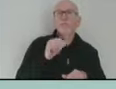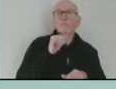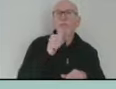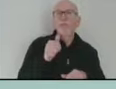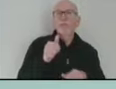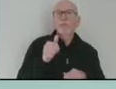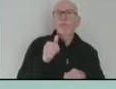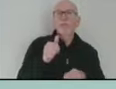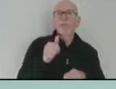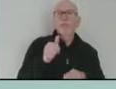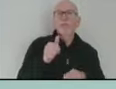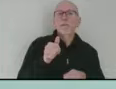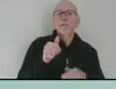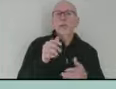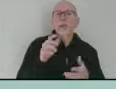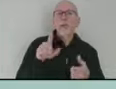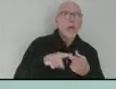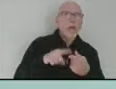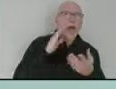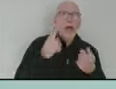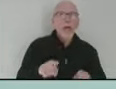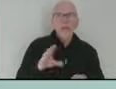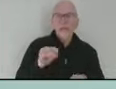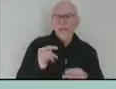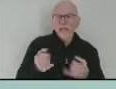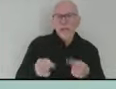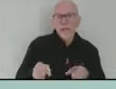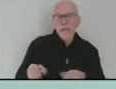of when will that happen. It's happening today.